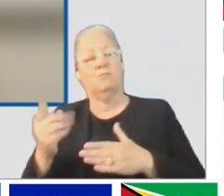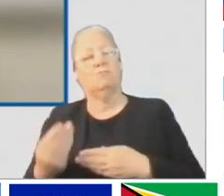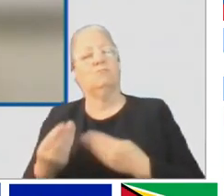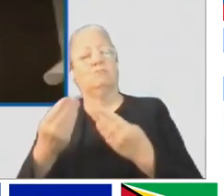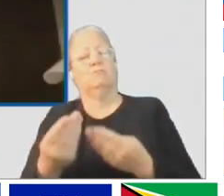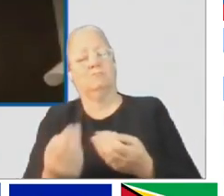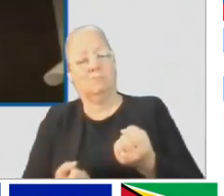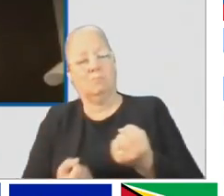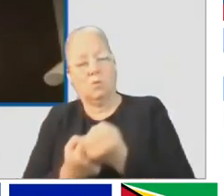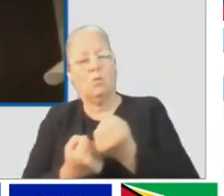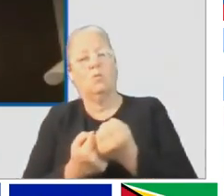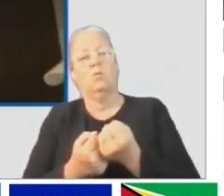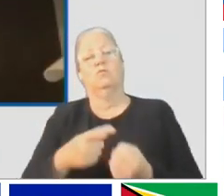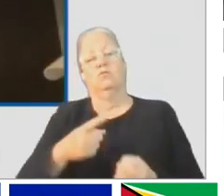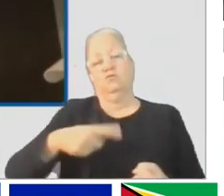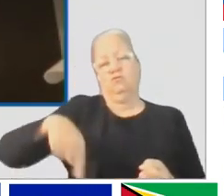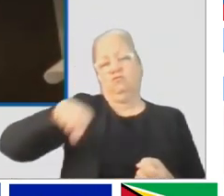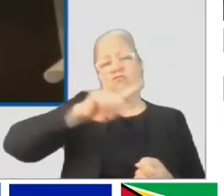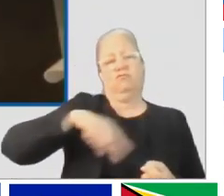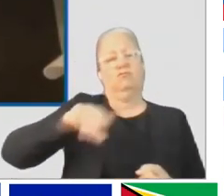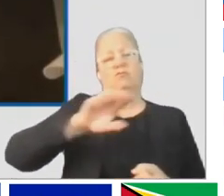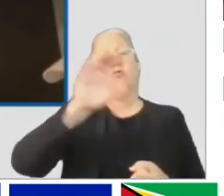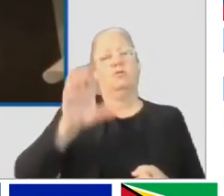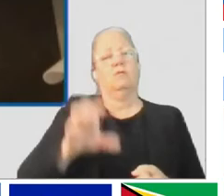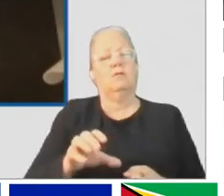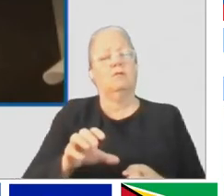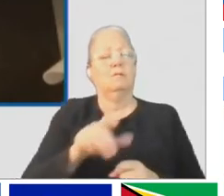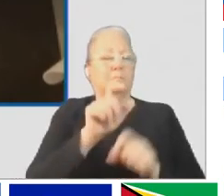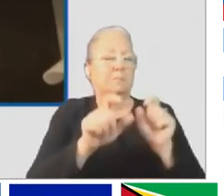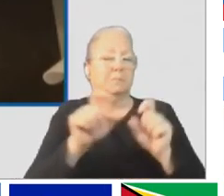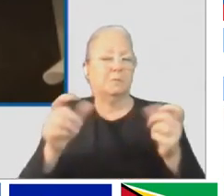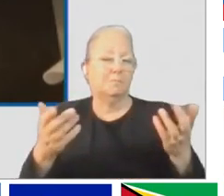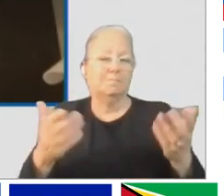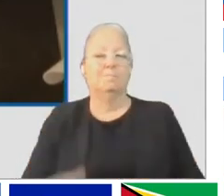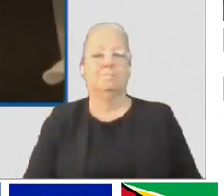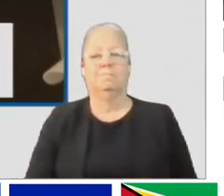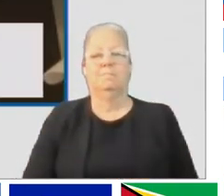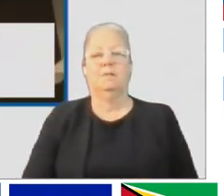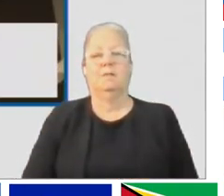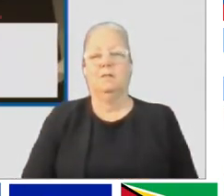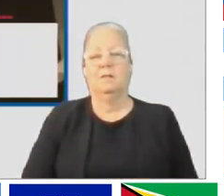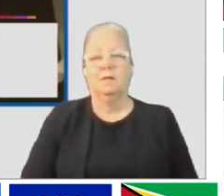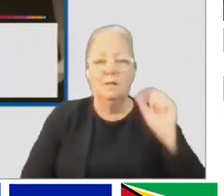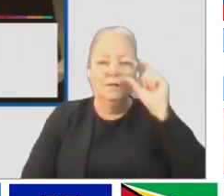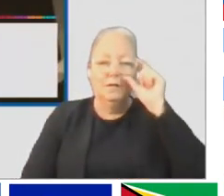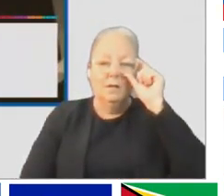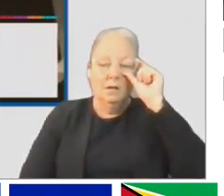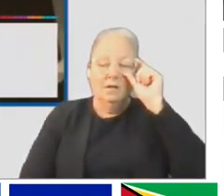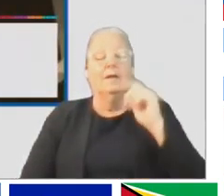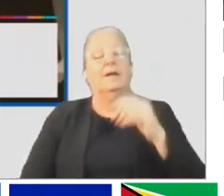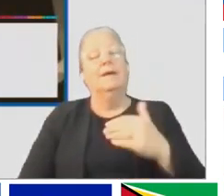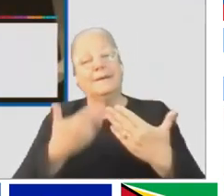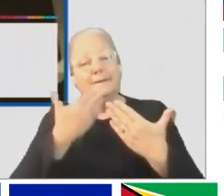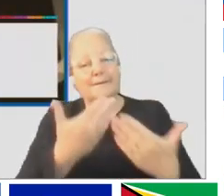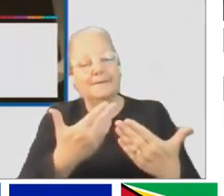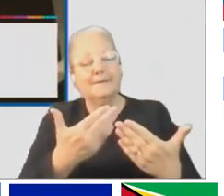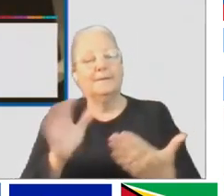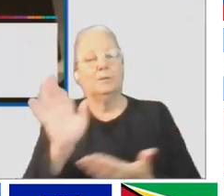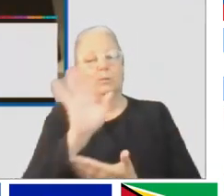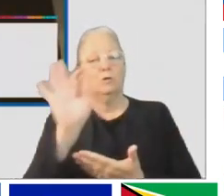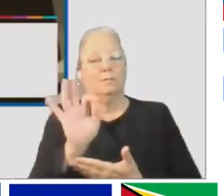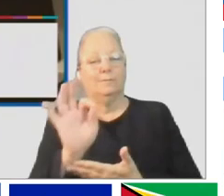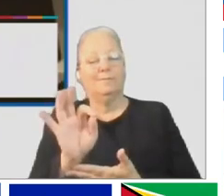Uh, Thank you for the question. I think it's so important to